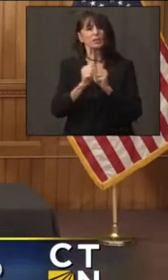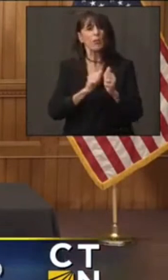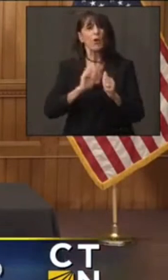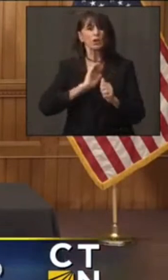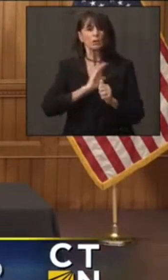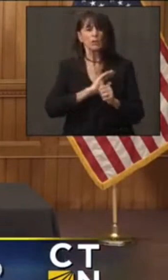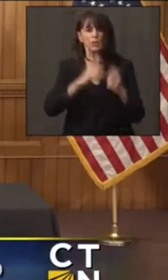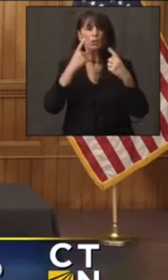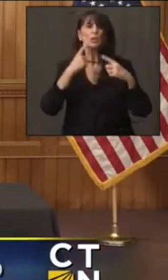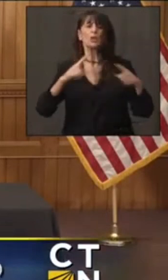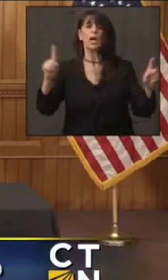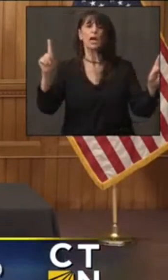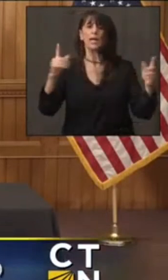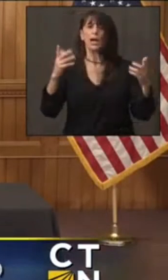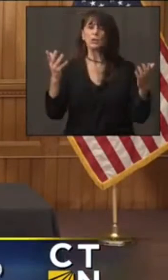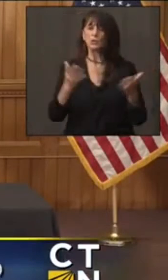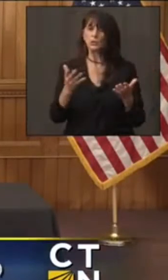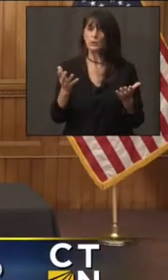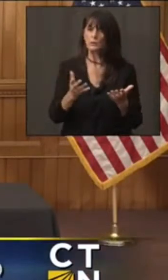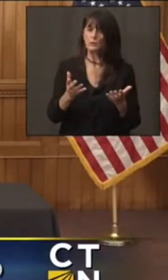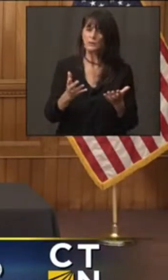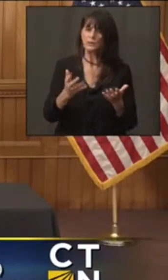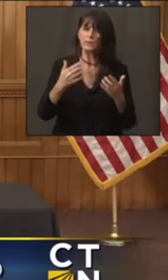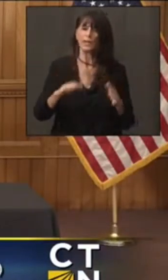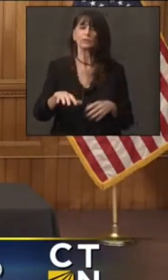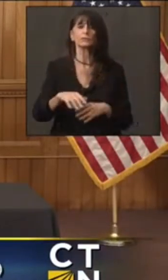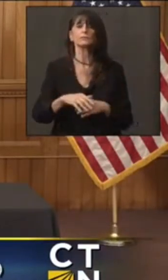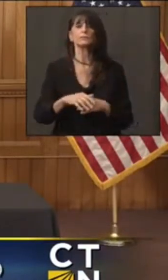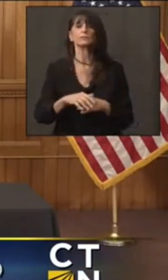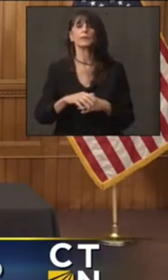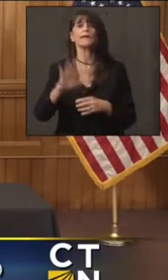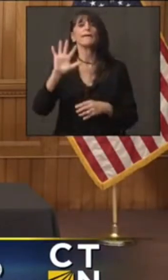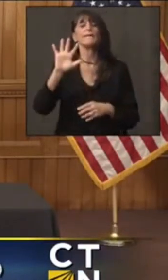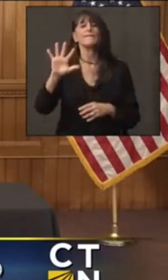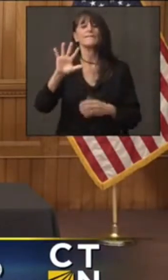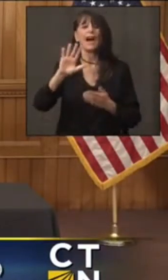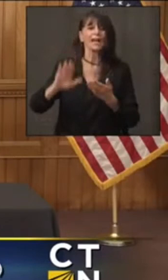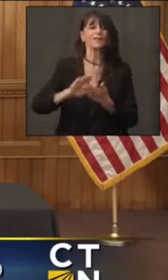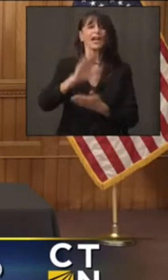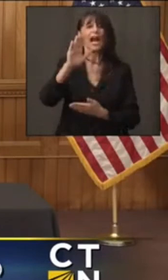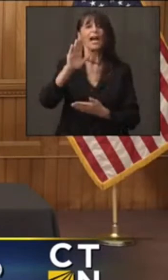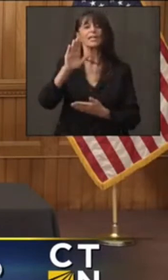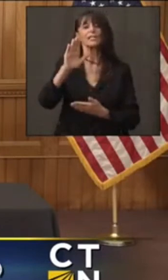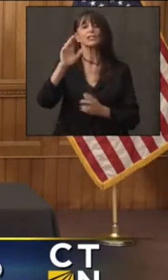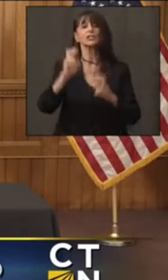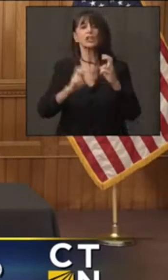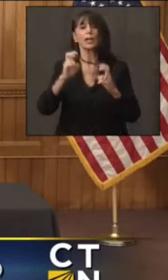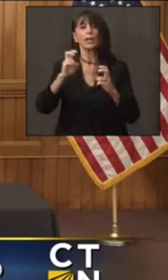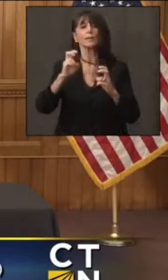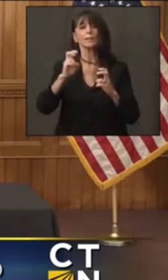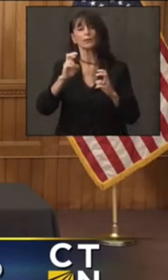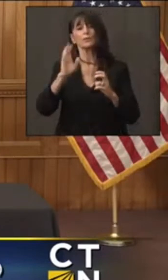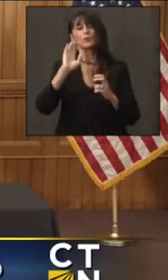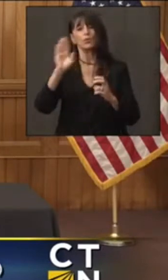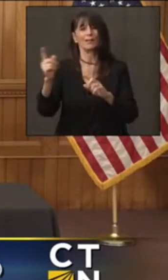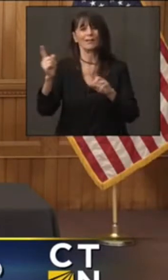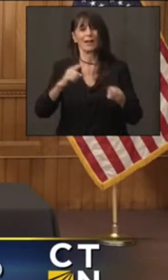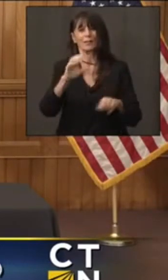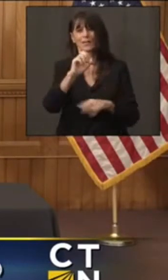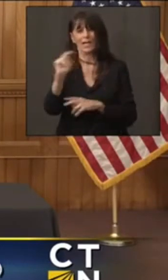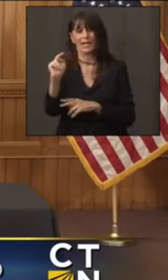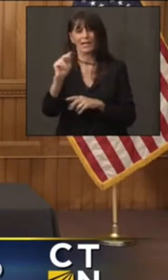that 5 college tournaments, championship tournaments, are coming to Connecticut in various sports.